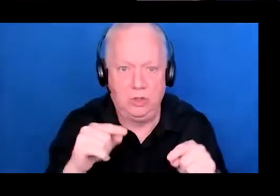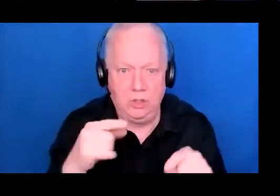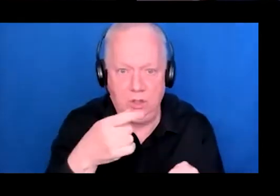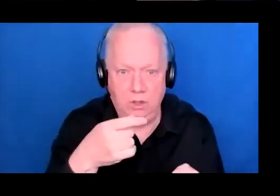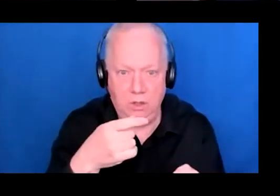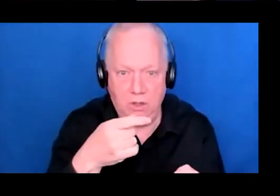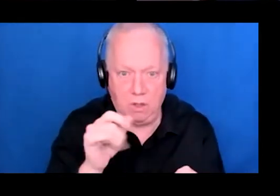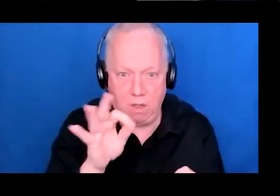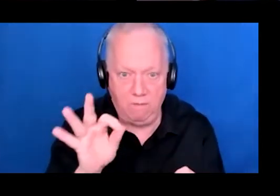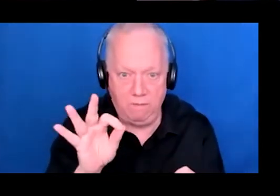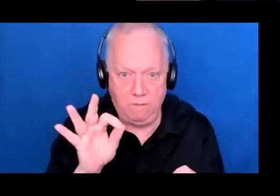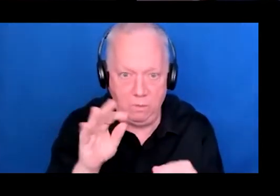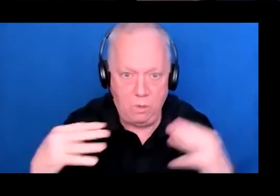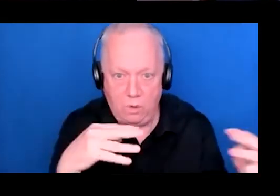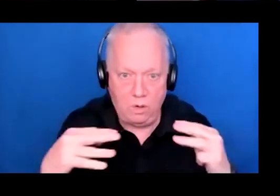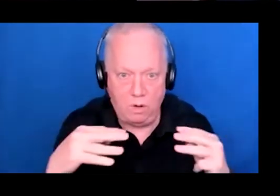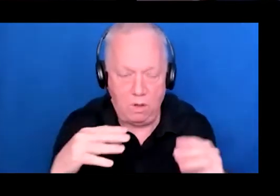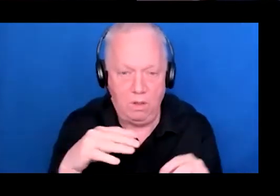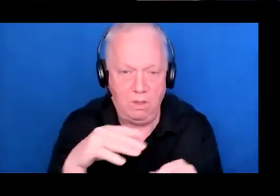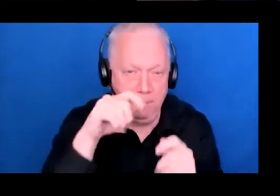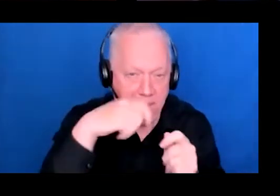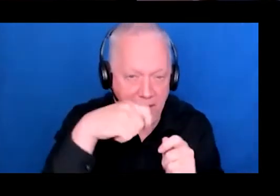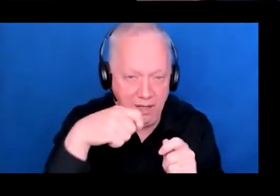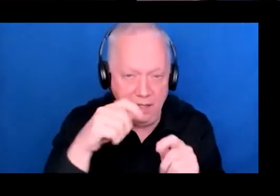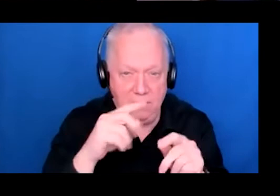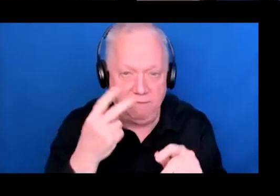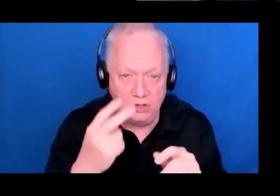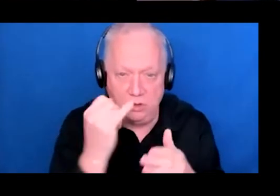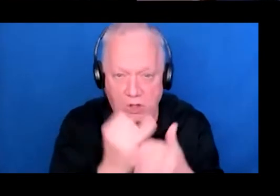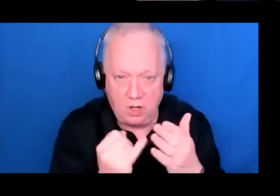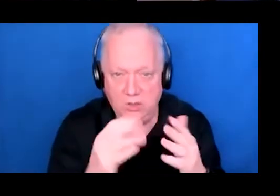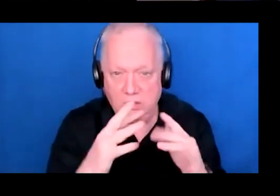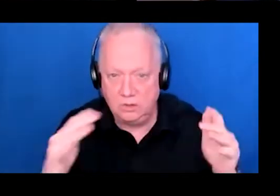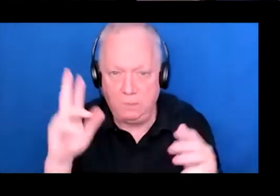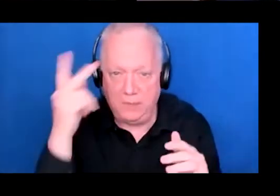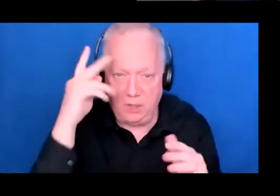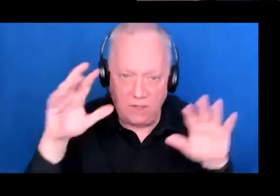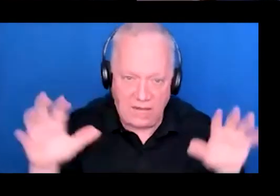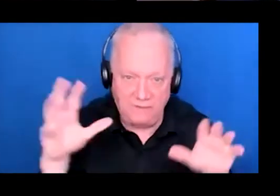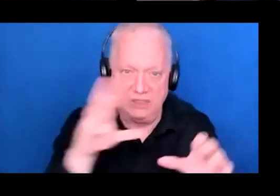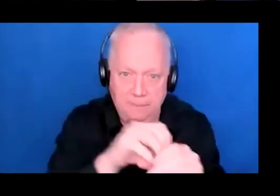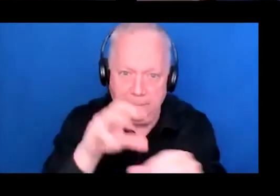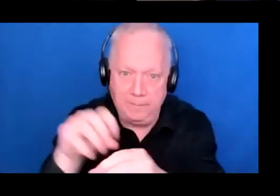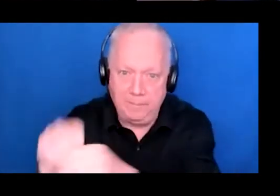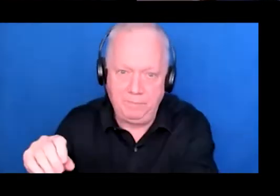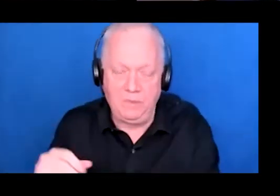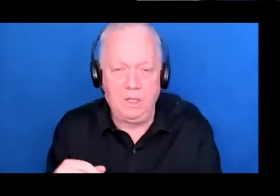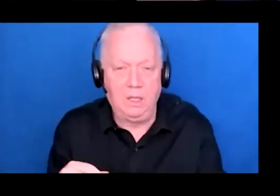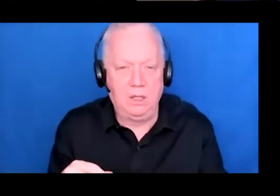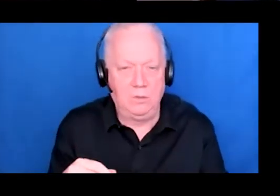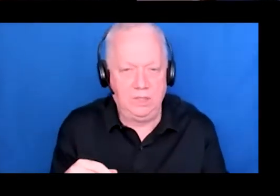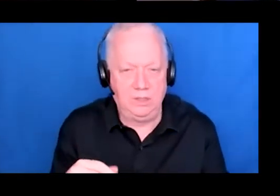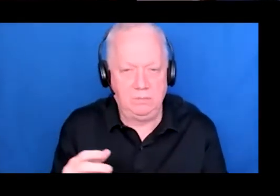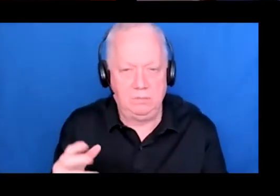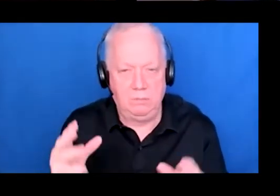War, all the media stuff I did, all the visual arts, all that stuff. So all the political activism kind of channeled more